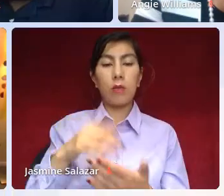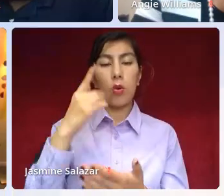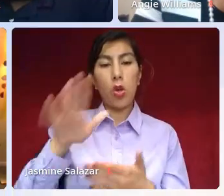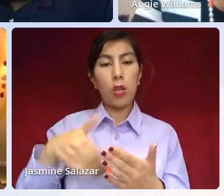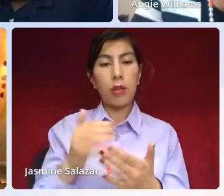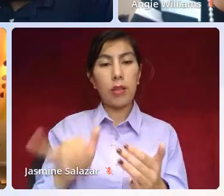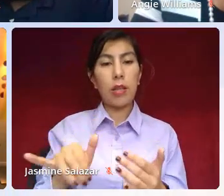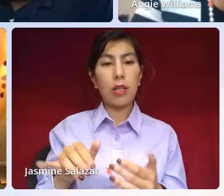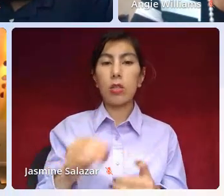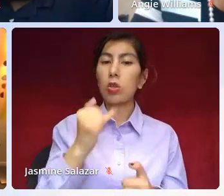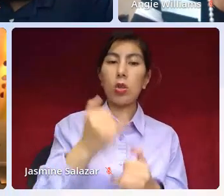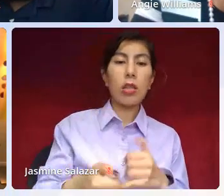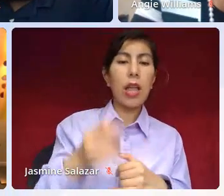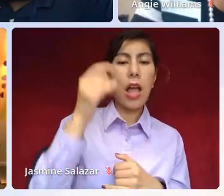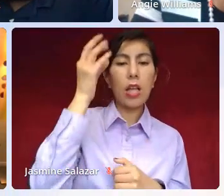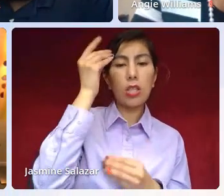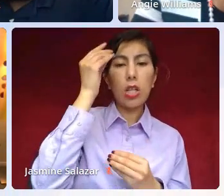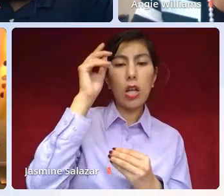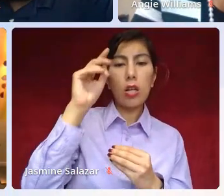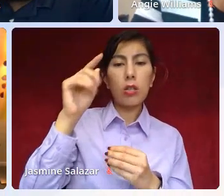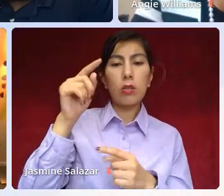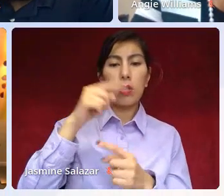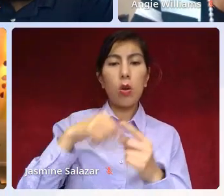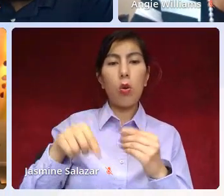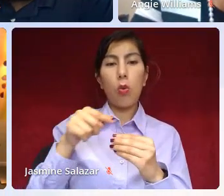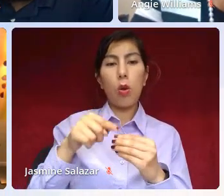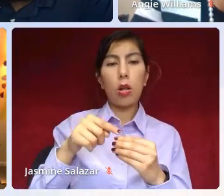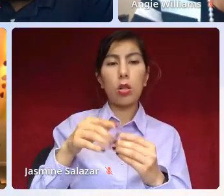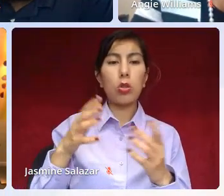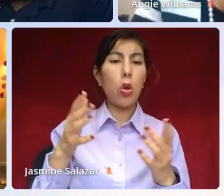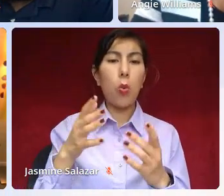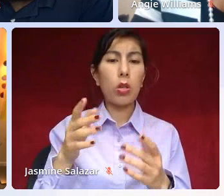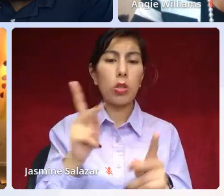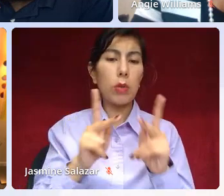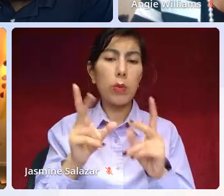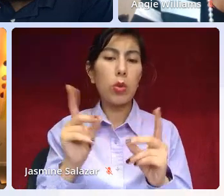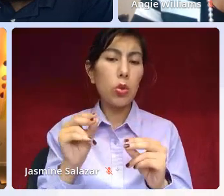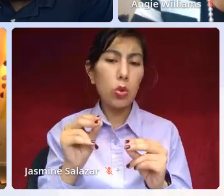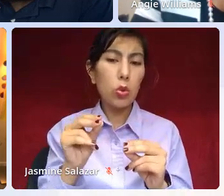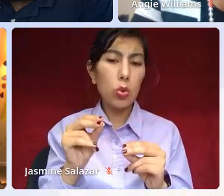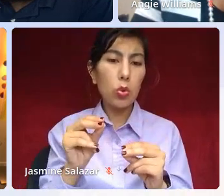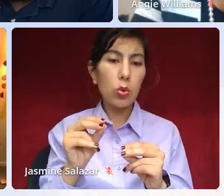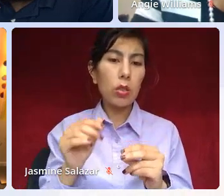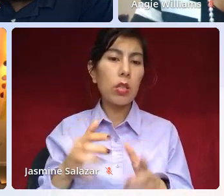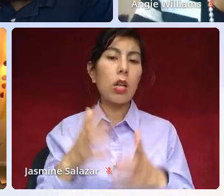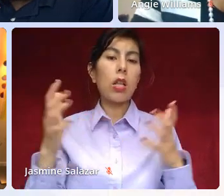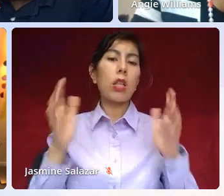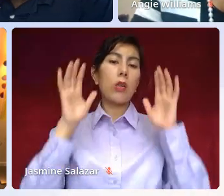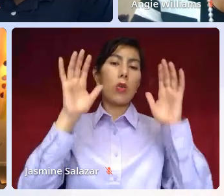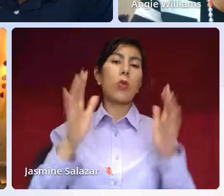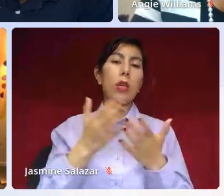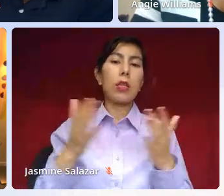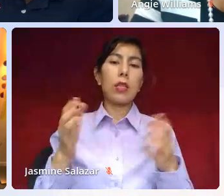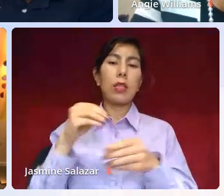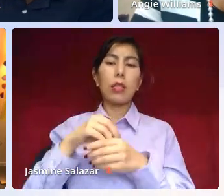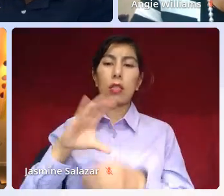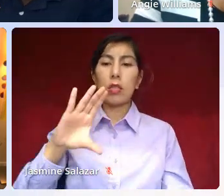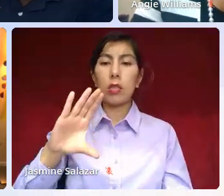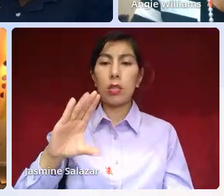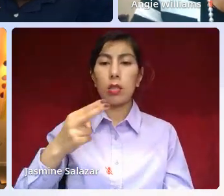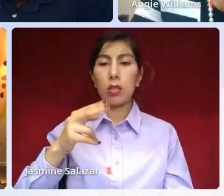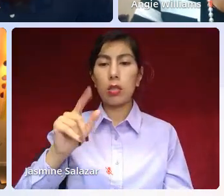a last thought around, so what should folks do? There's been a lot of great stuff in the chat, and I know you all have been